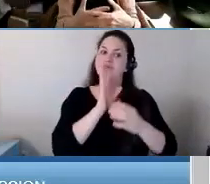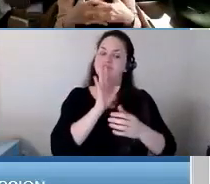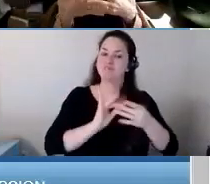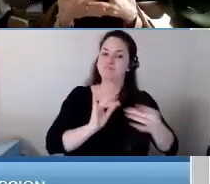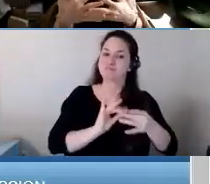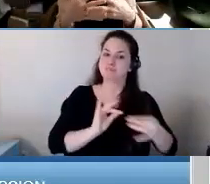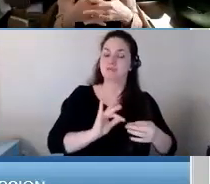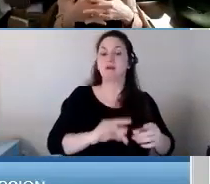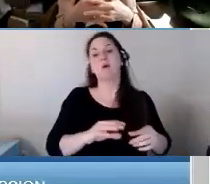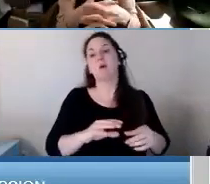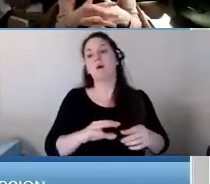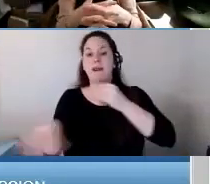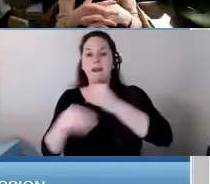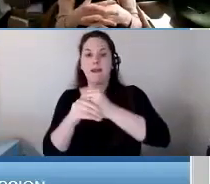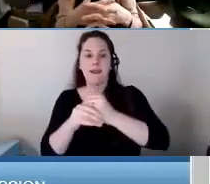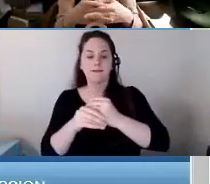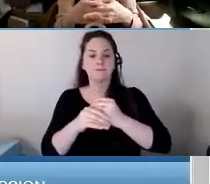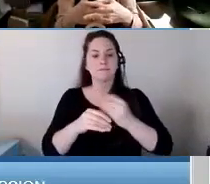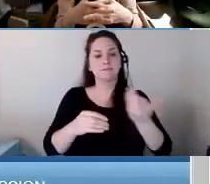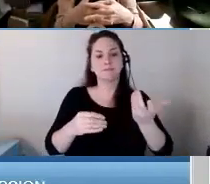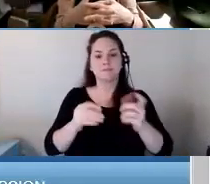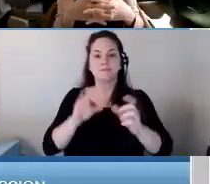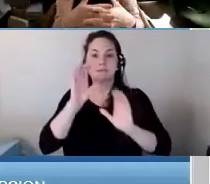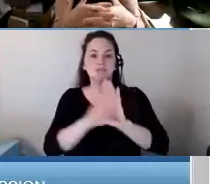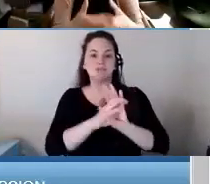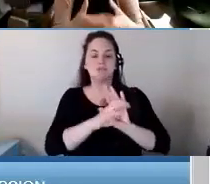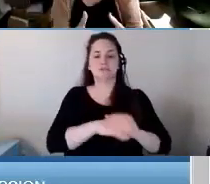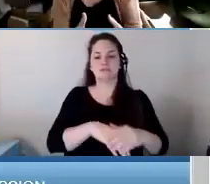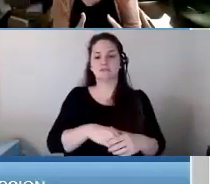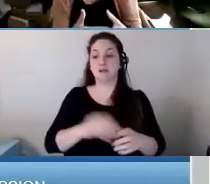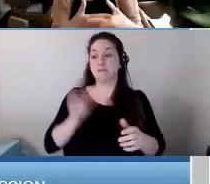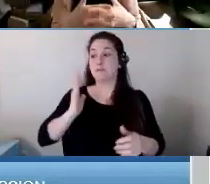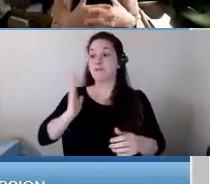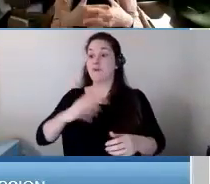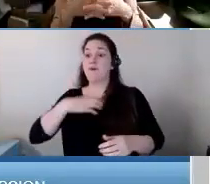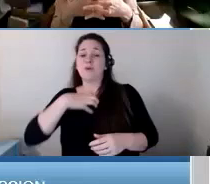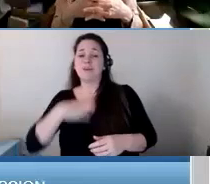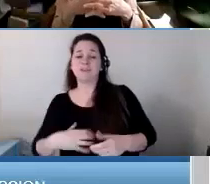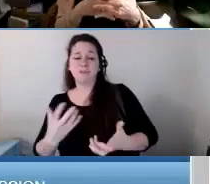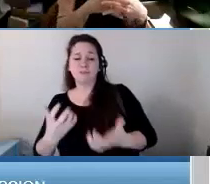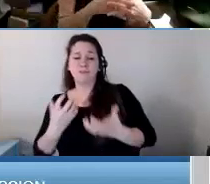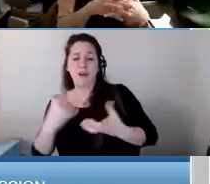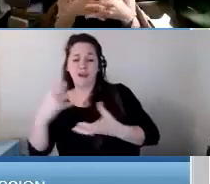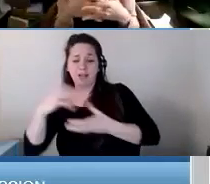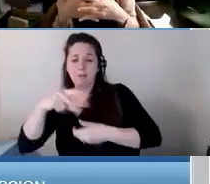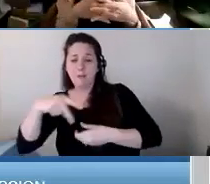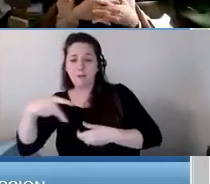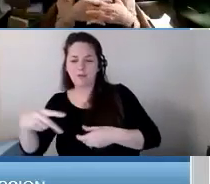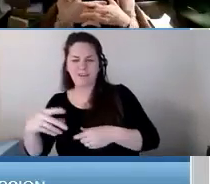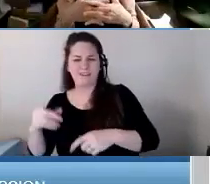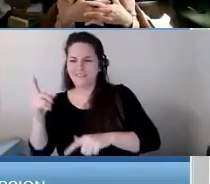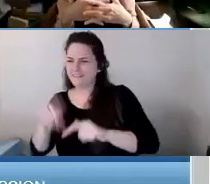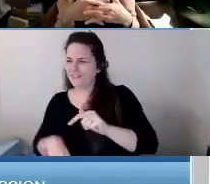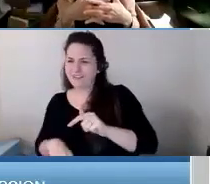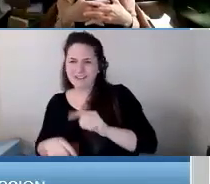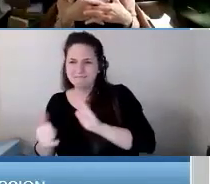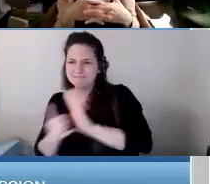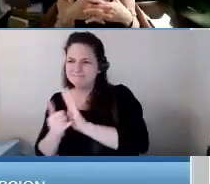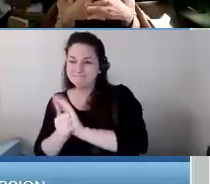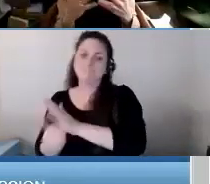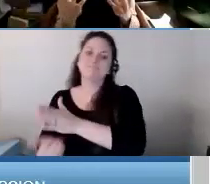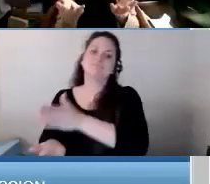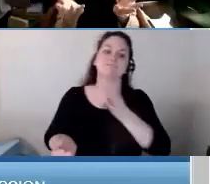slide. These are all things you might have wished to do, but you don't have that kind of capacity